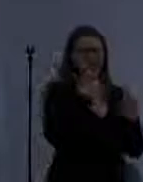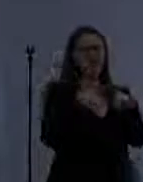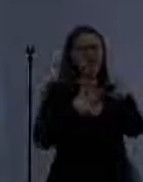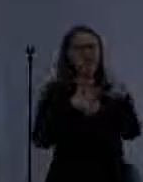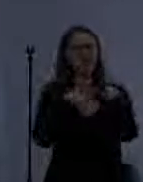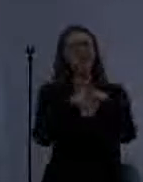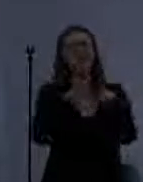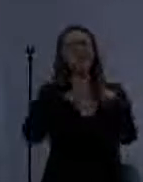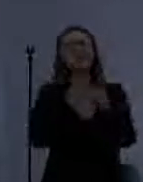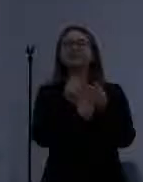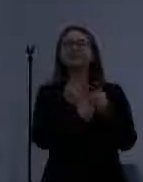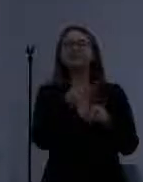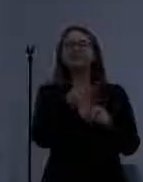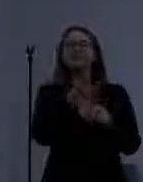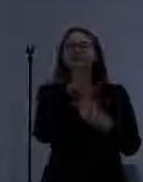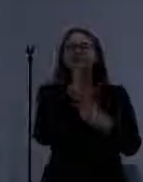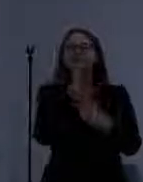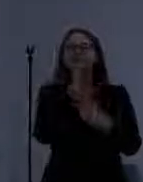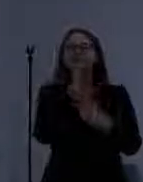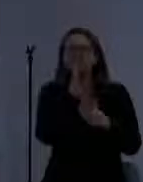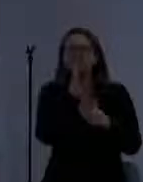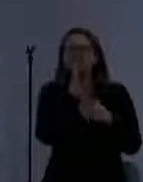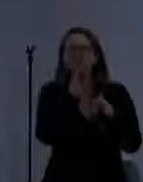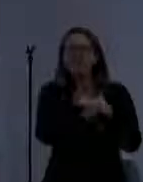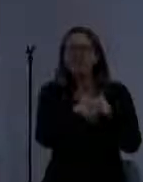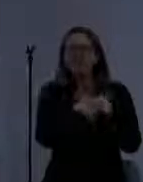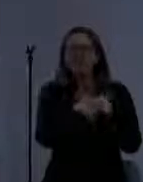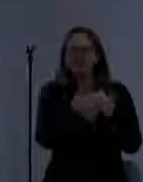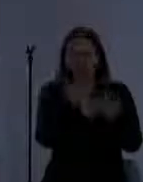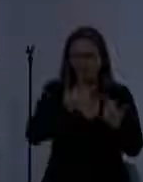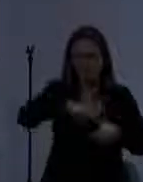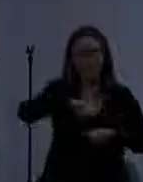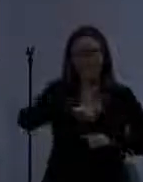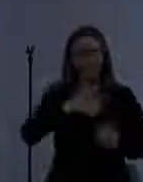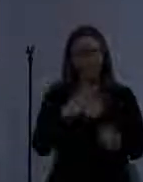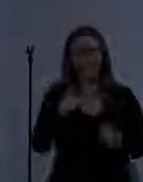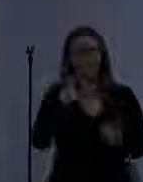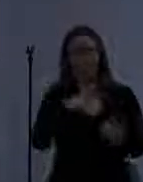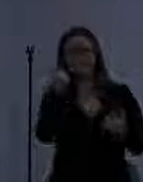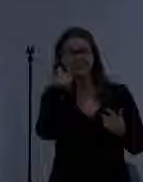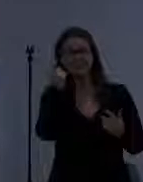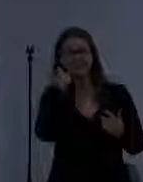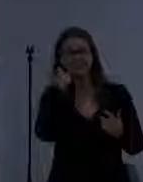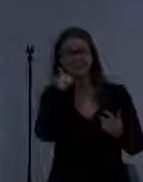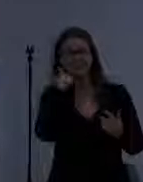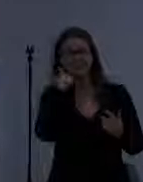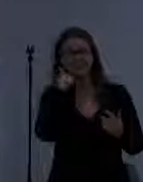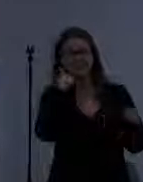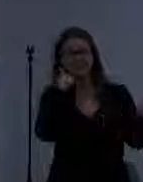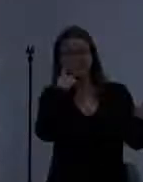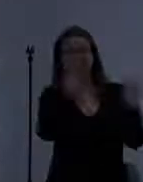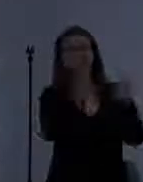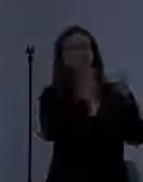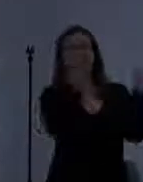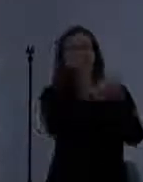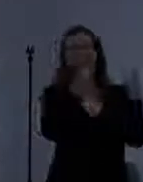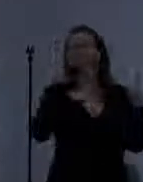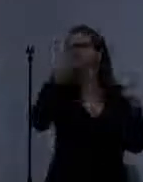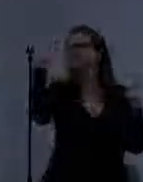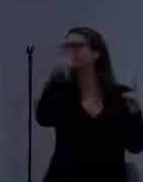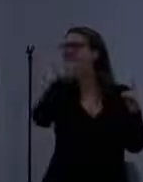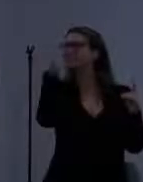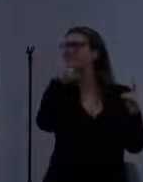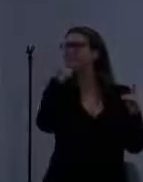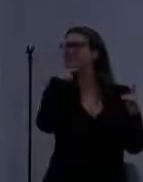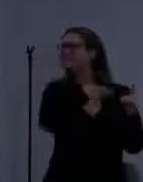put on us, because the industry is meant to be protecting us.